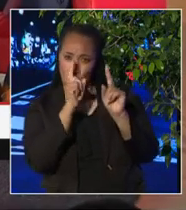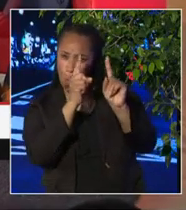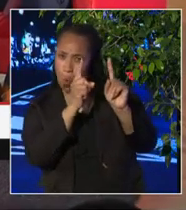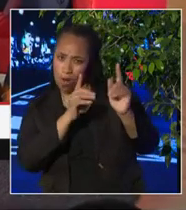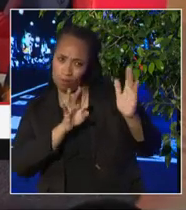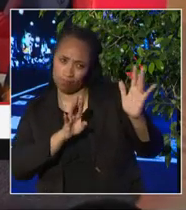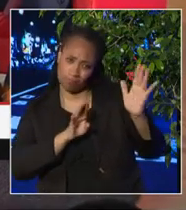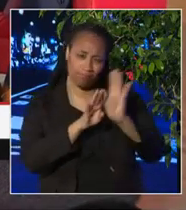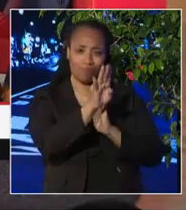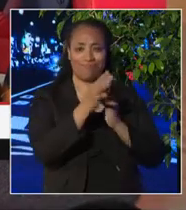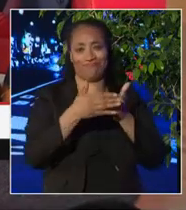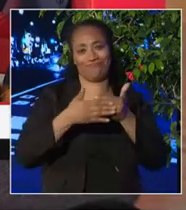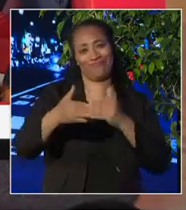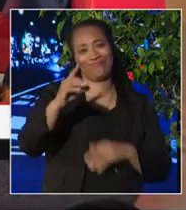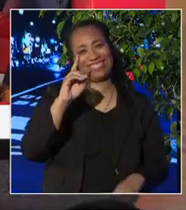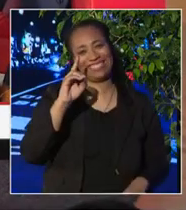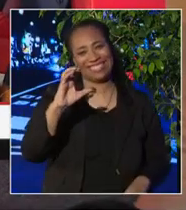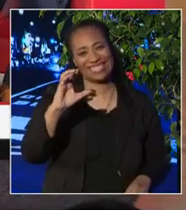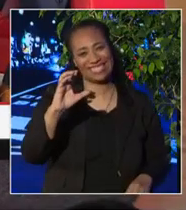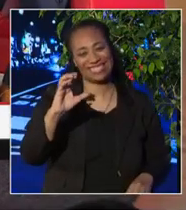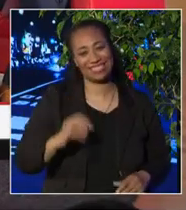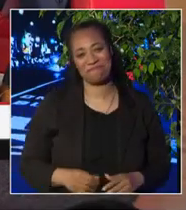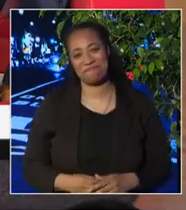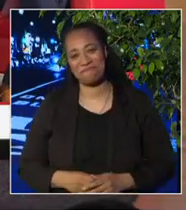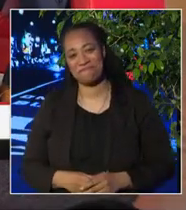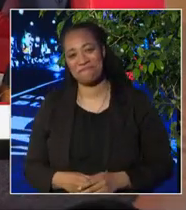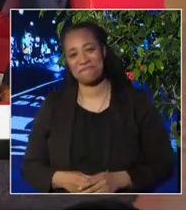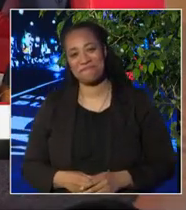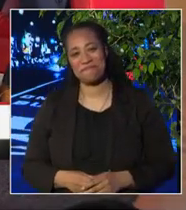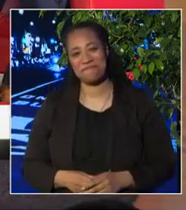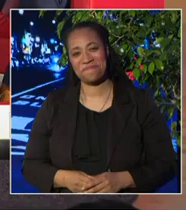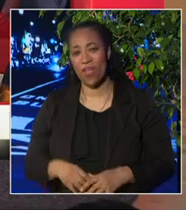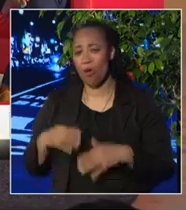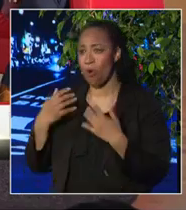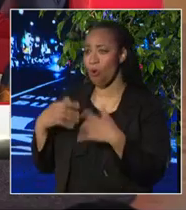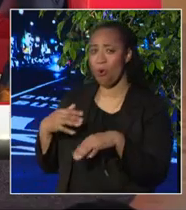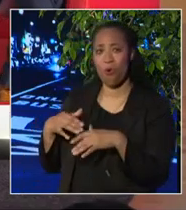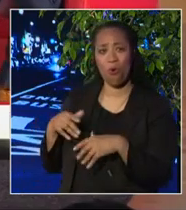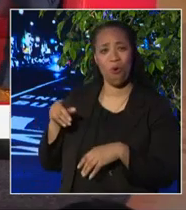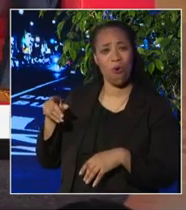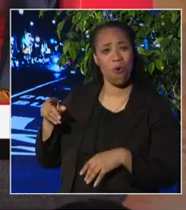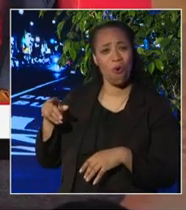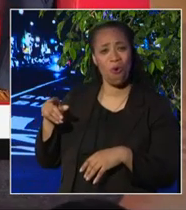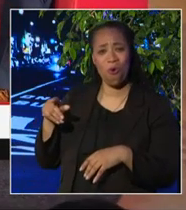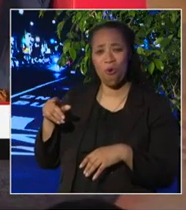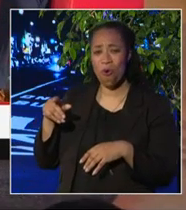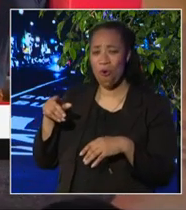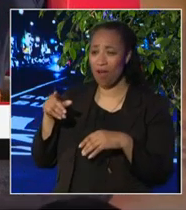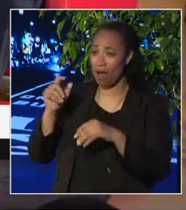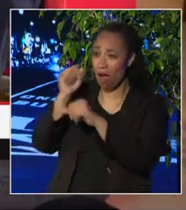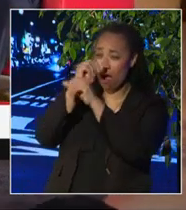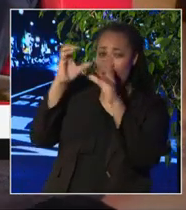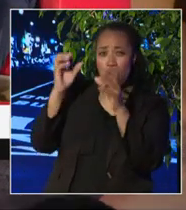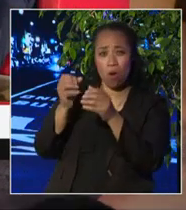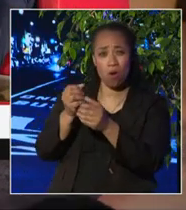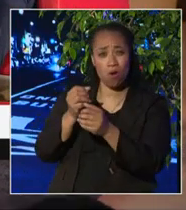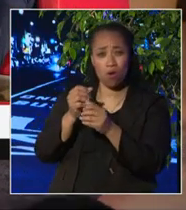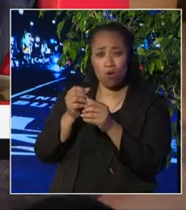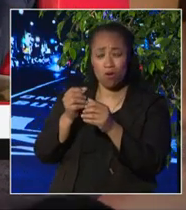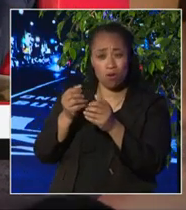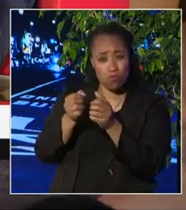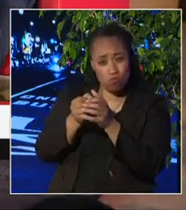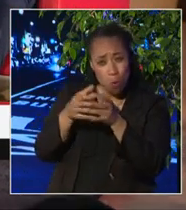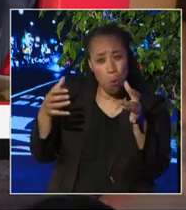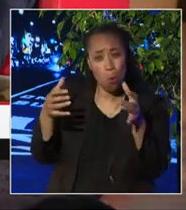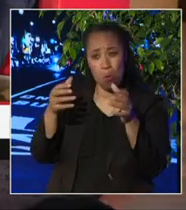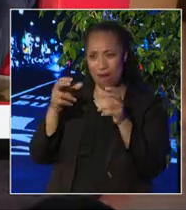focused. I love that focus on growth economy and investment. Are you able to say a little bit more about just how does the city begin to make